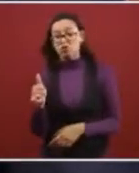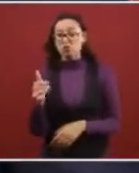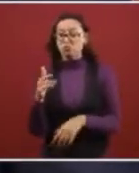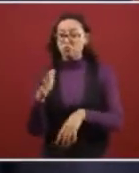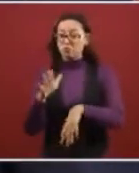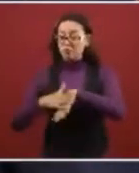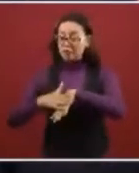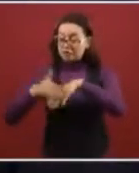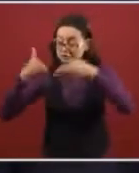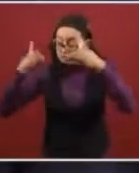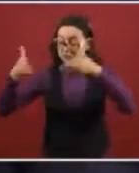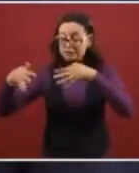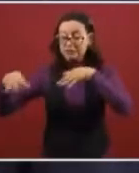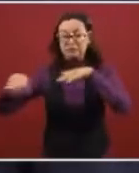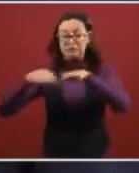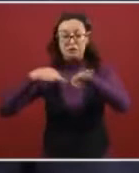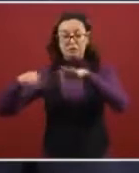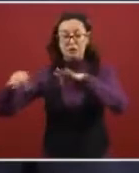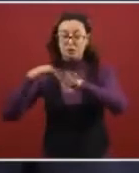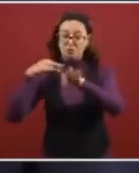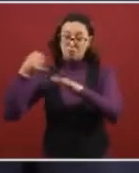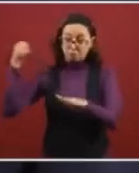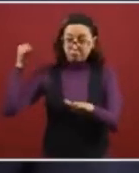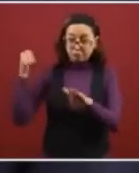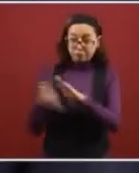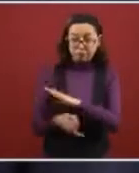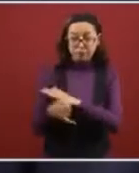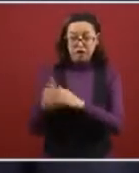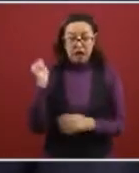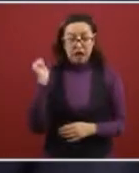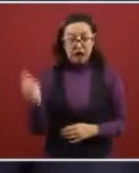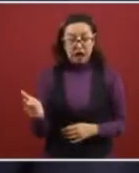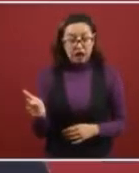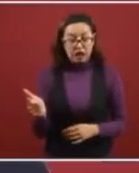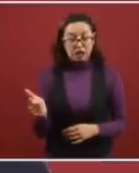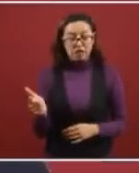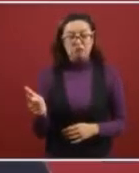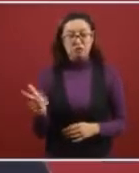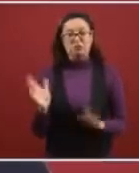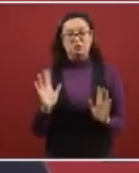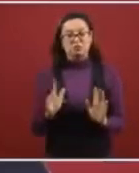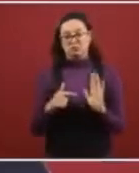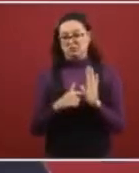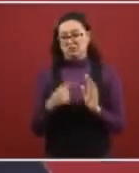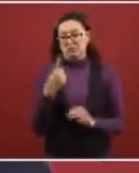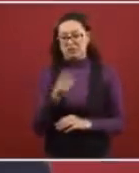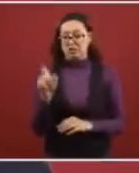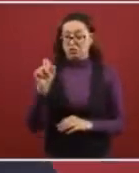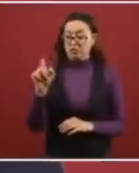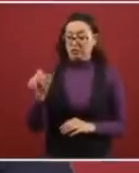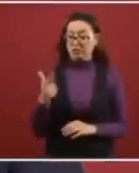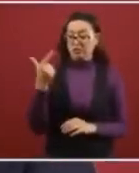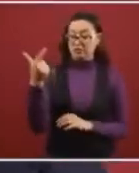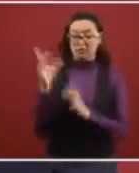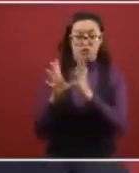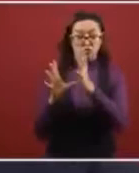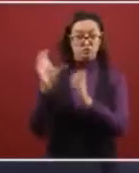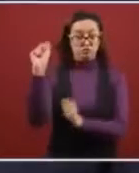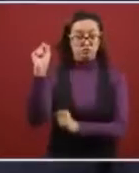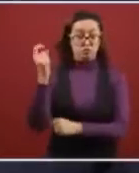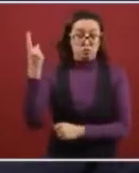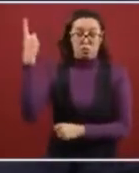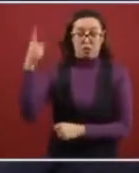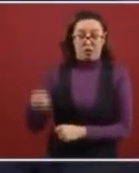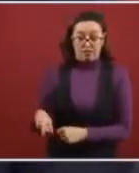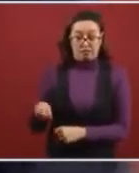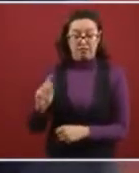específicos of specific jobs. De acuerdo al 127 Constitución. Article